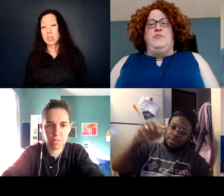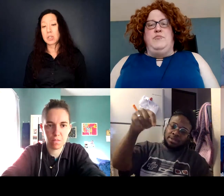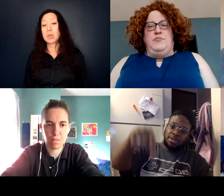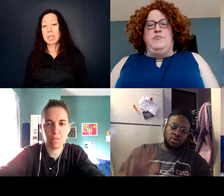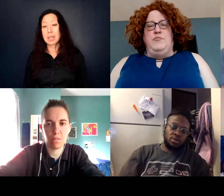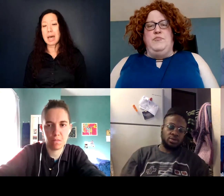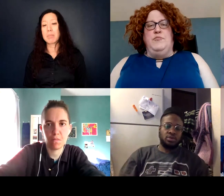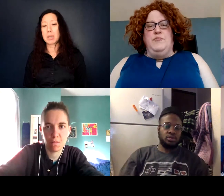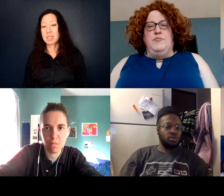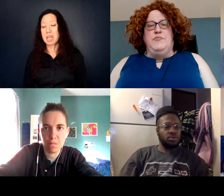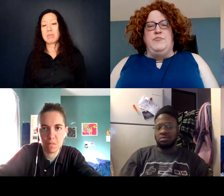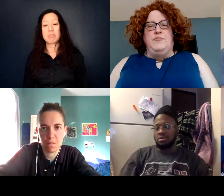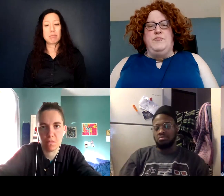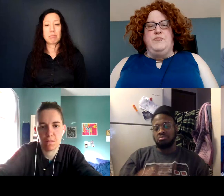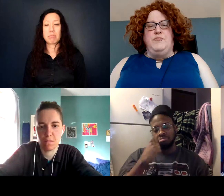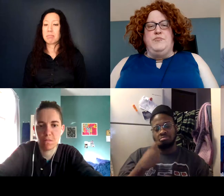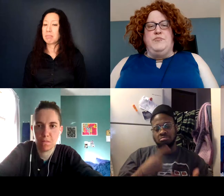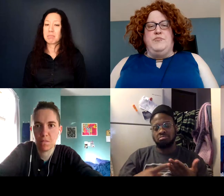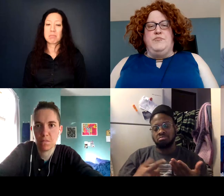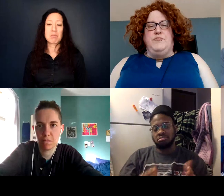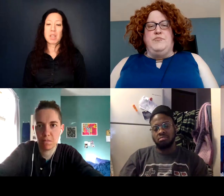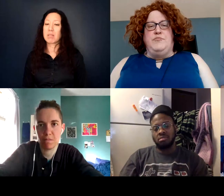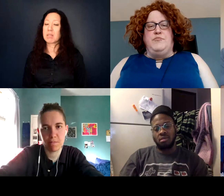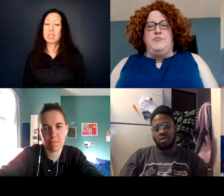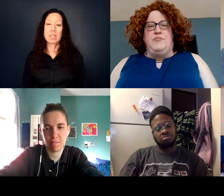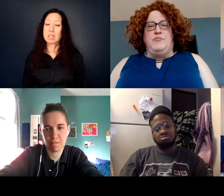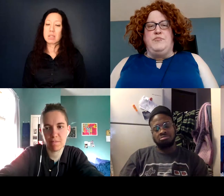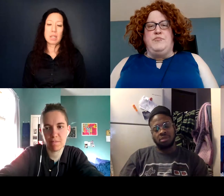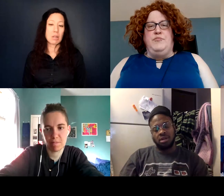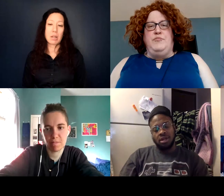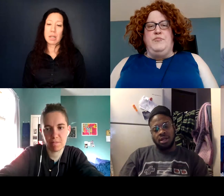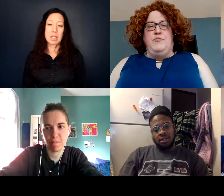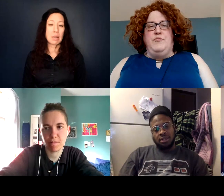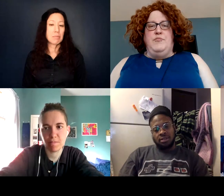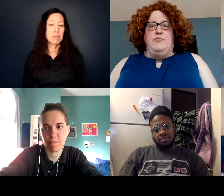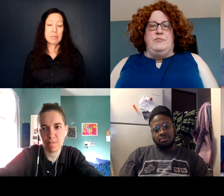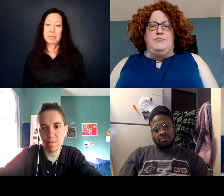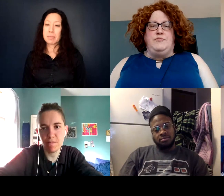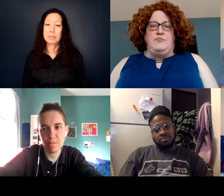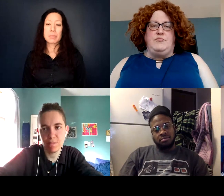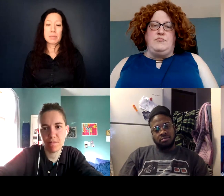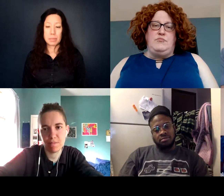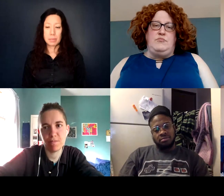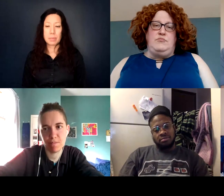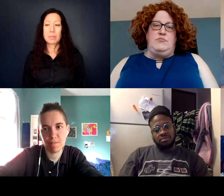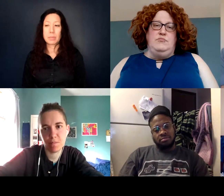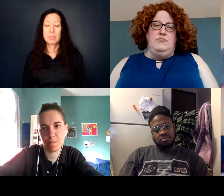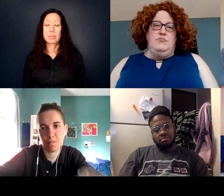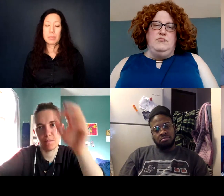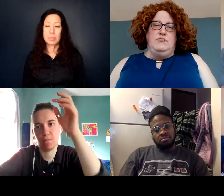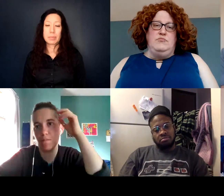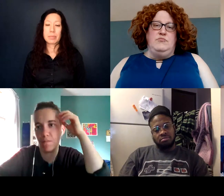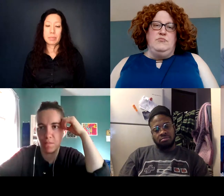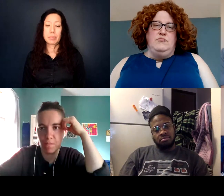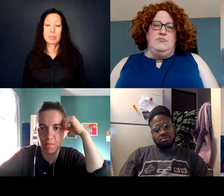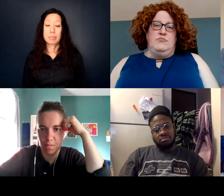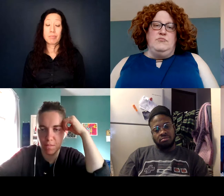people. Shoot that bill down. Really, that's all I gotta say.